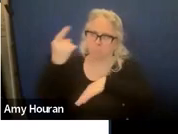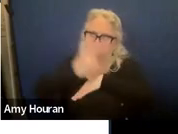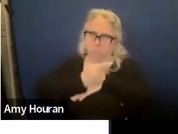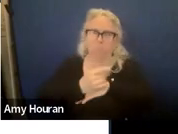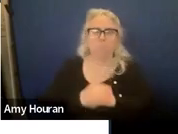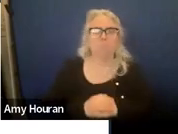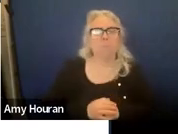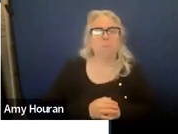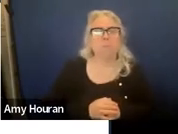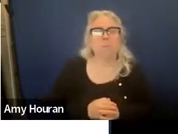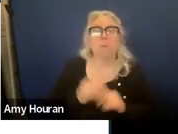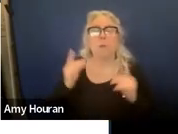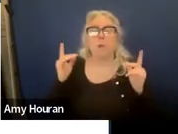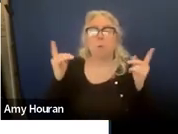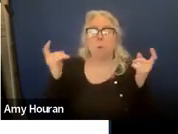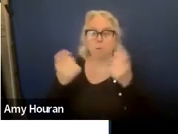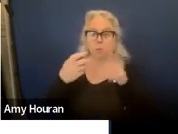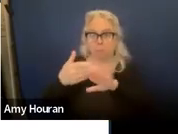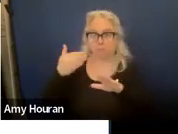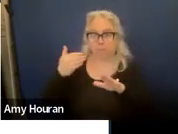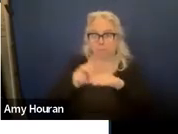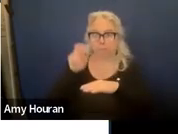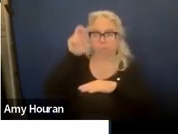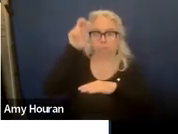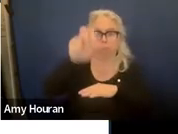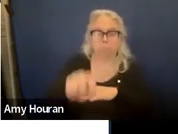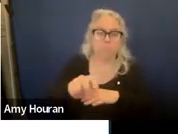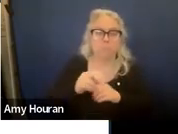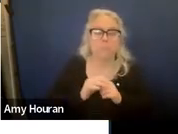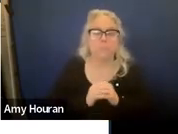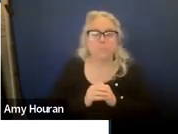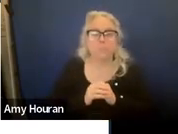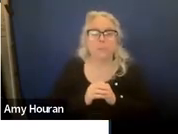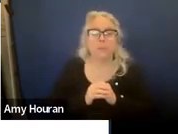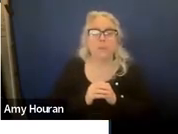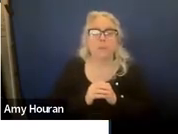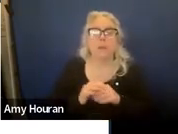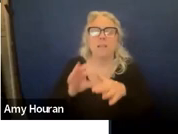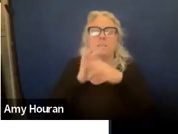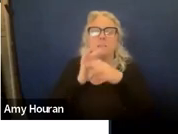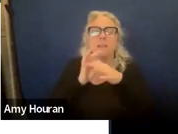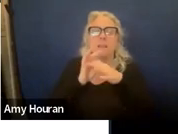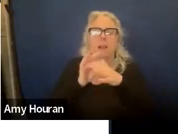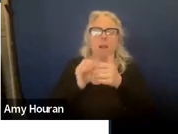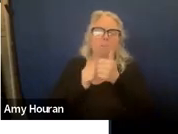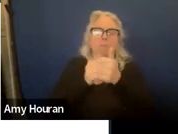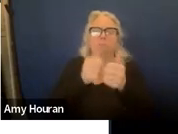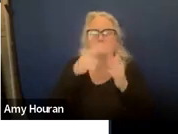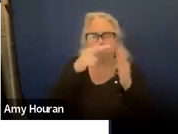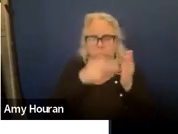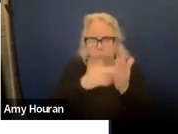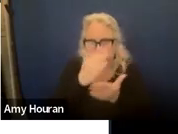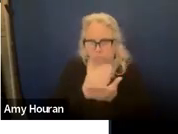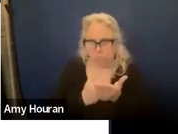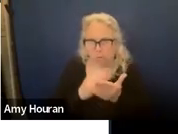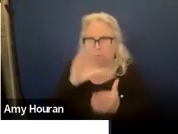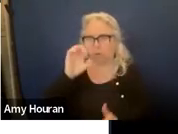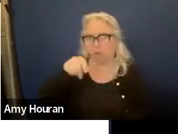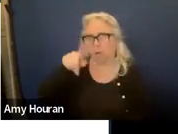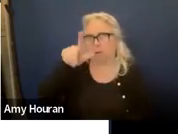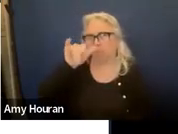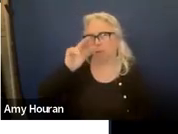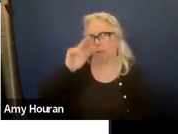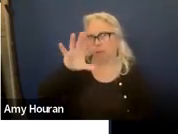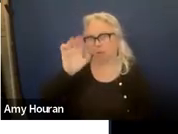All right, any questions before we jump into the meat of the compliance piece? Because over